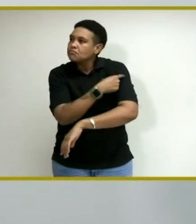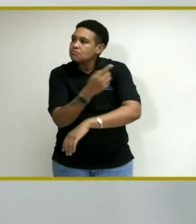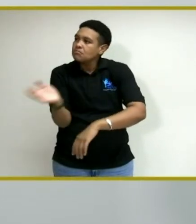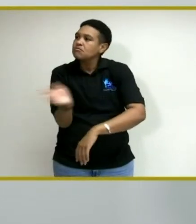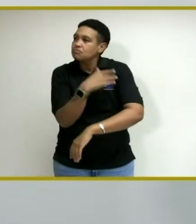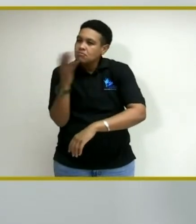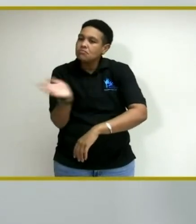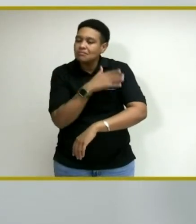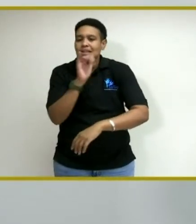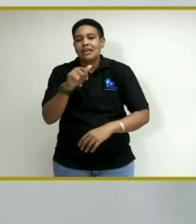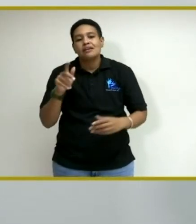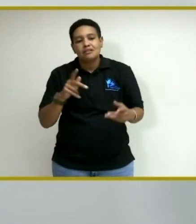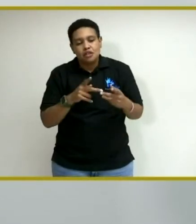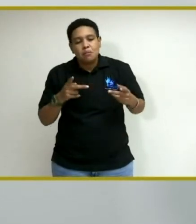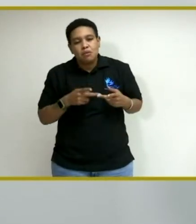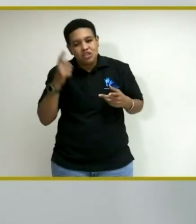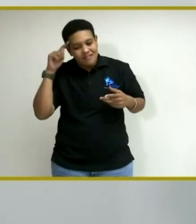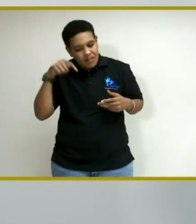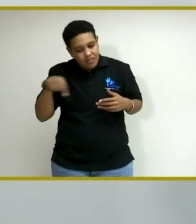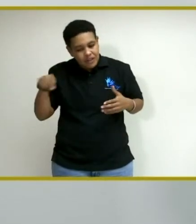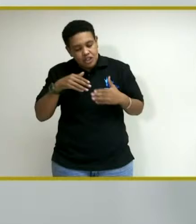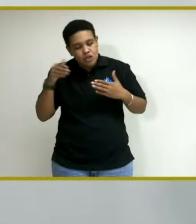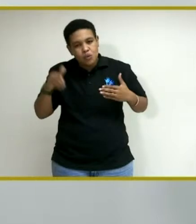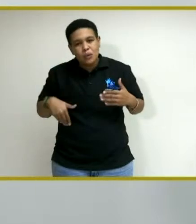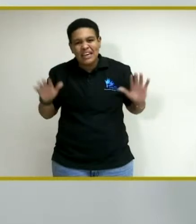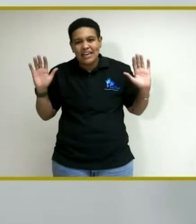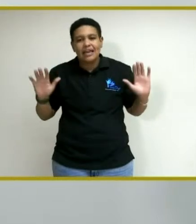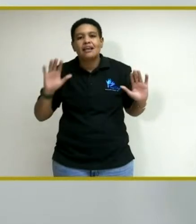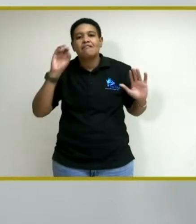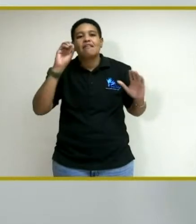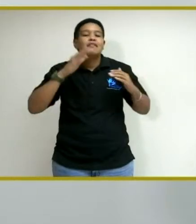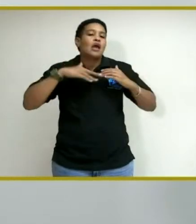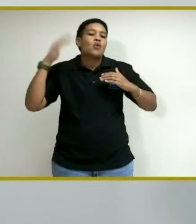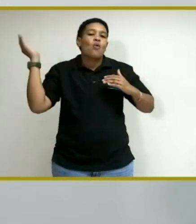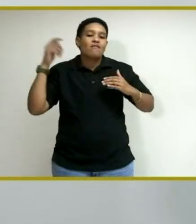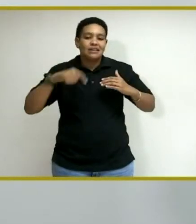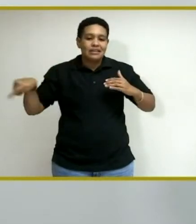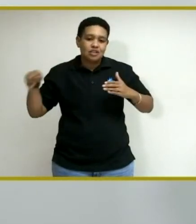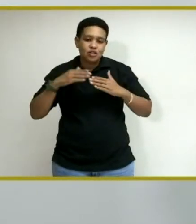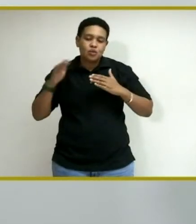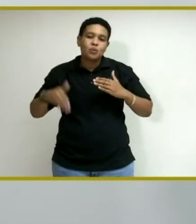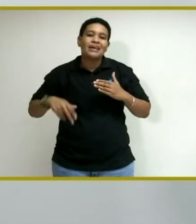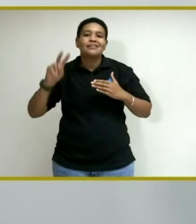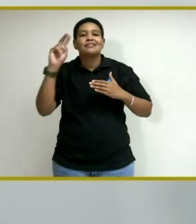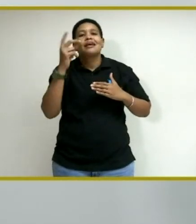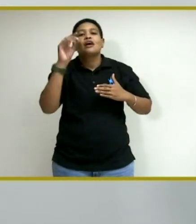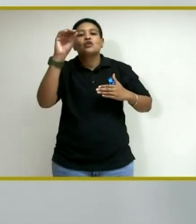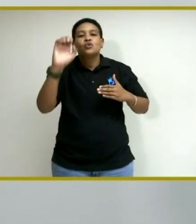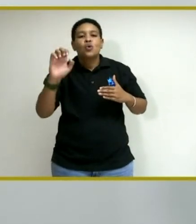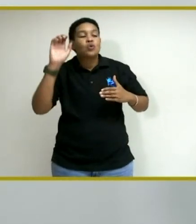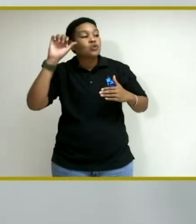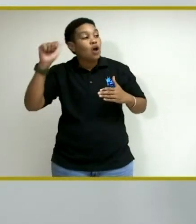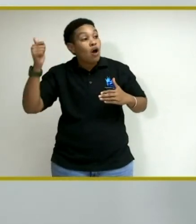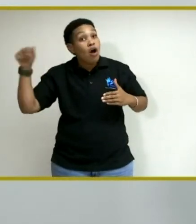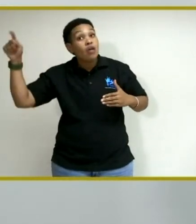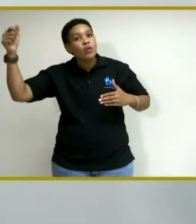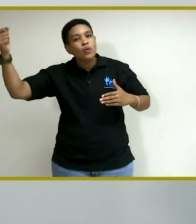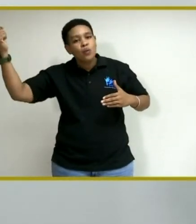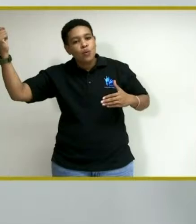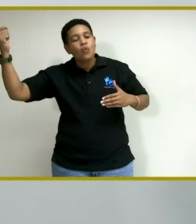that is the position for this weekend, going into the Blitz. 50 and over, second dose. All others